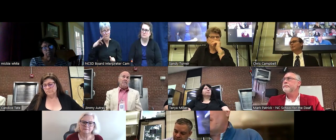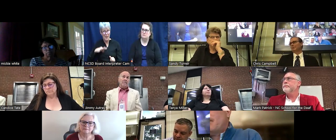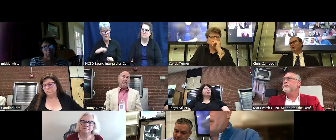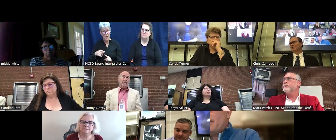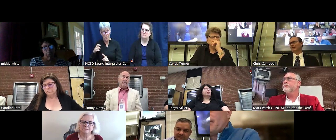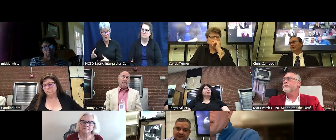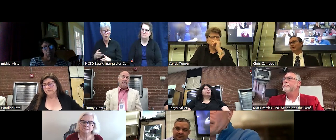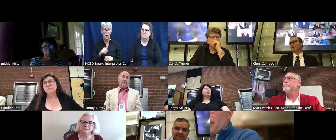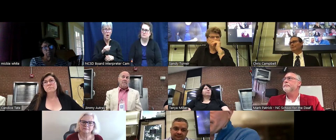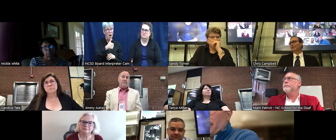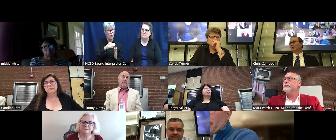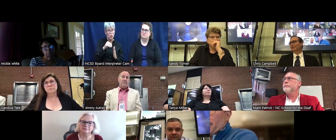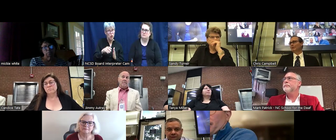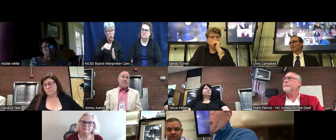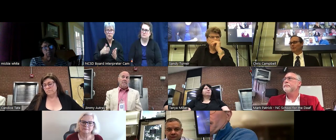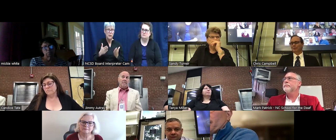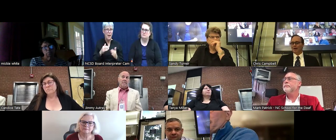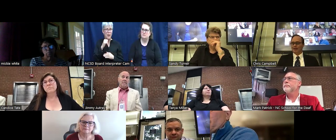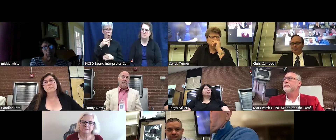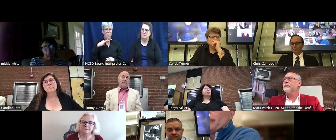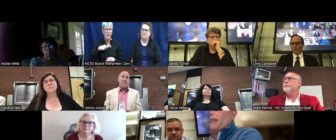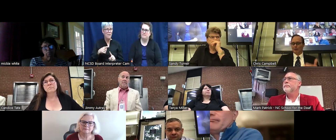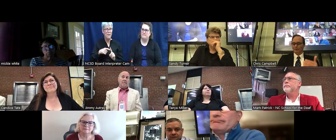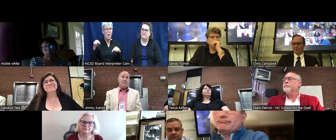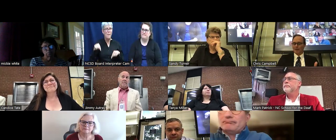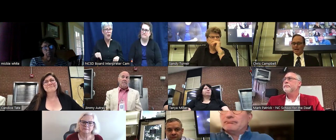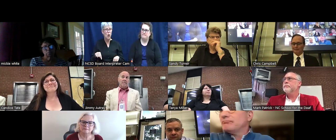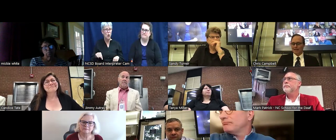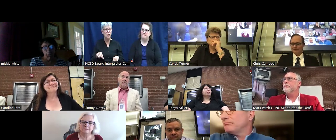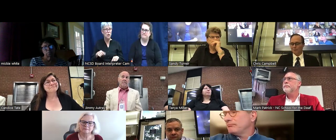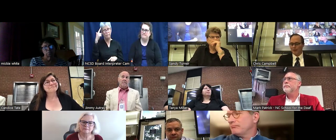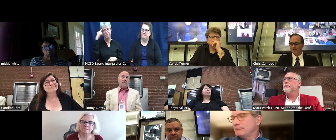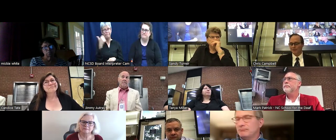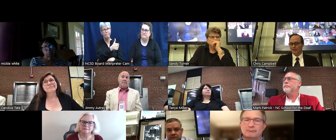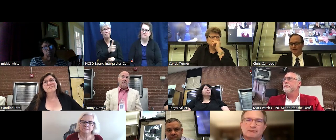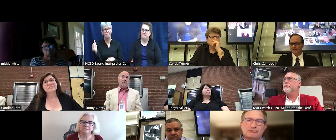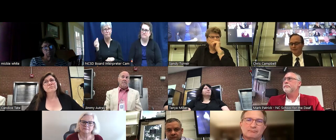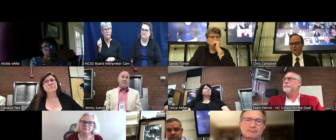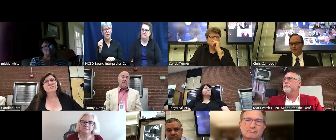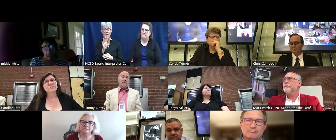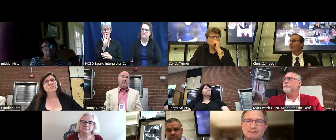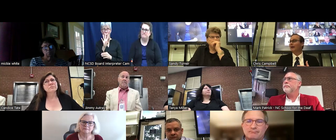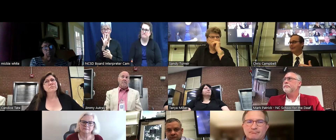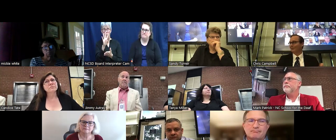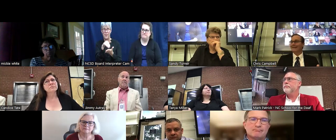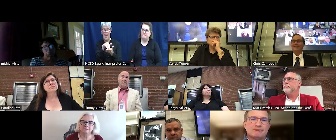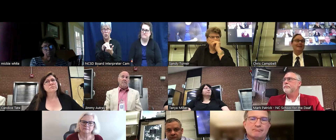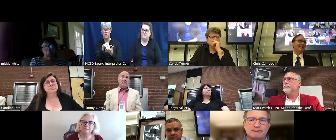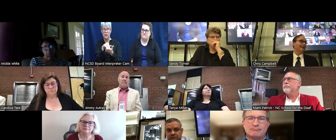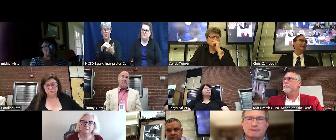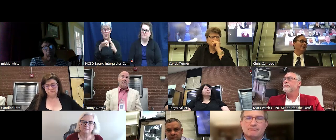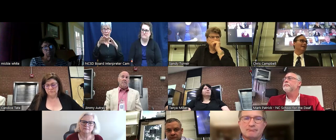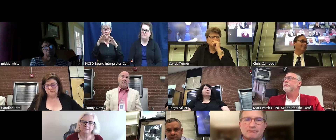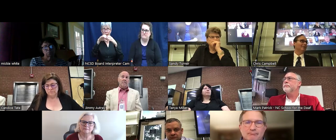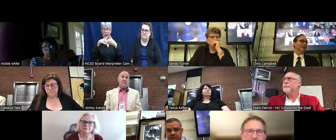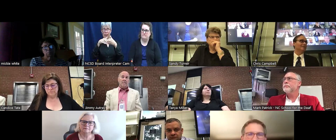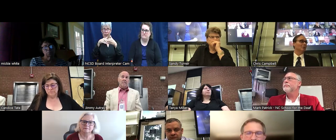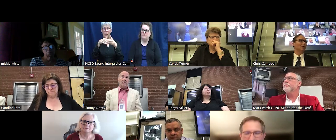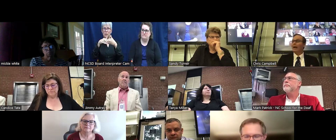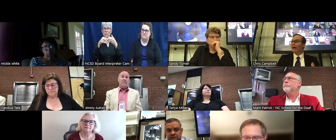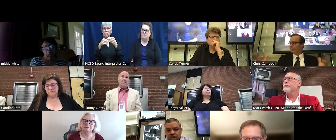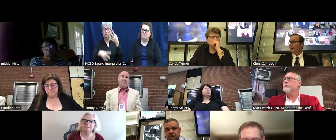able to benefit from the services you provide here as well. So that 4,000 series is going to be very different in the end for